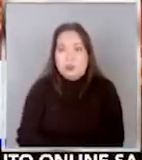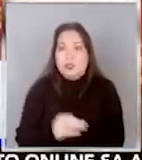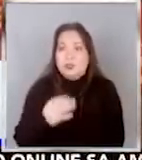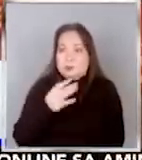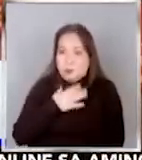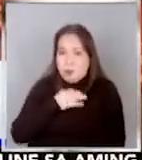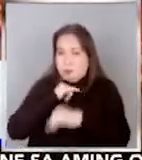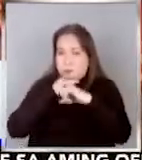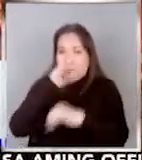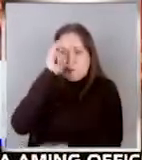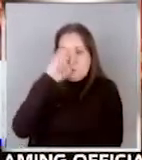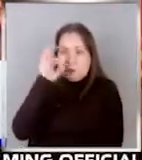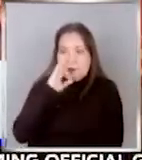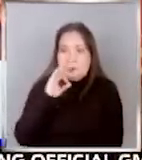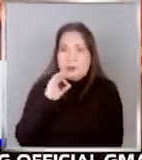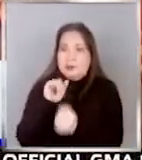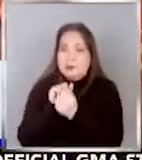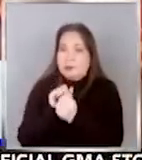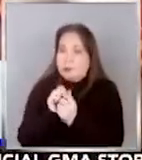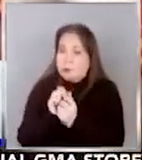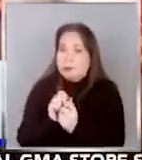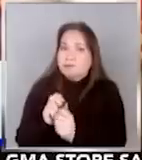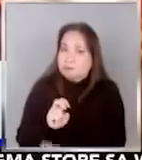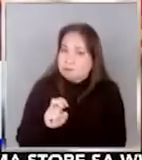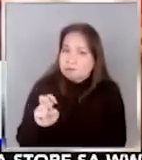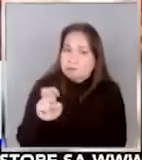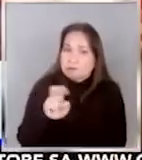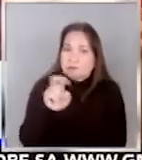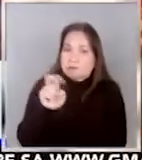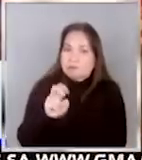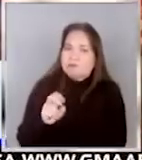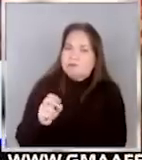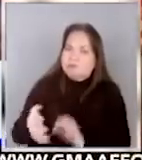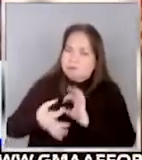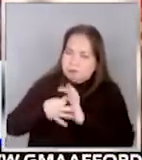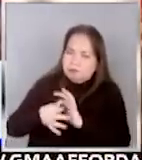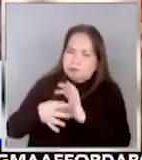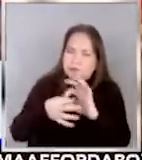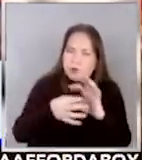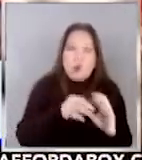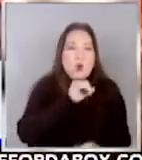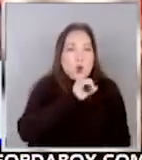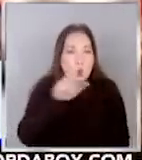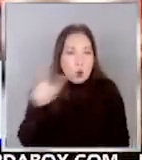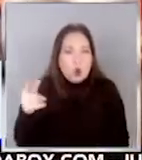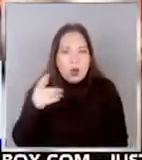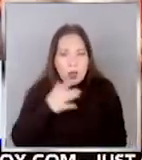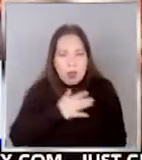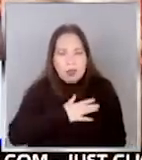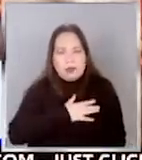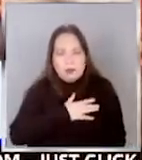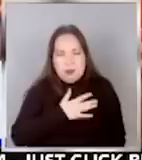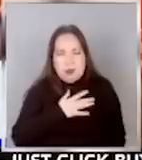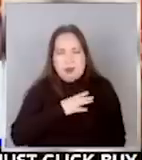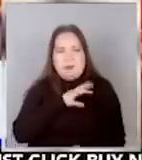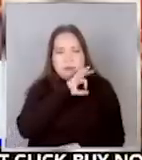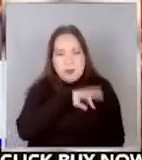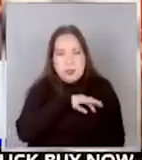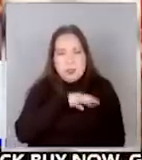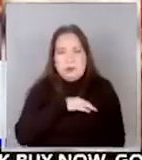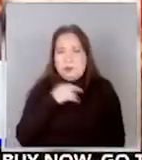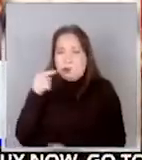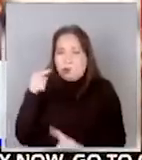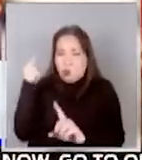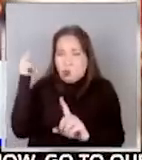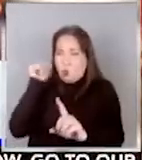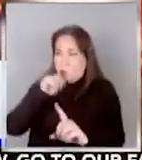our journey is a collective effort where everyone has a stake. Let us all work together for a brighter future for a